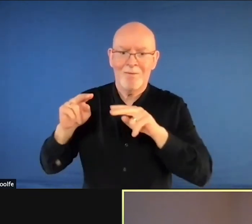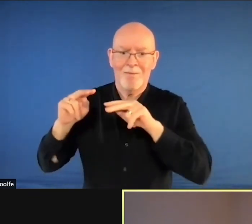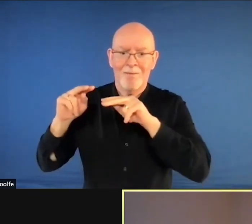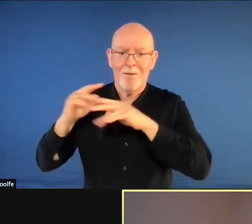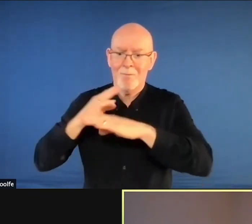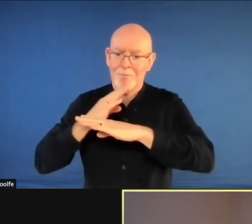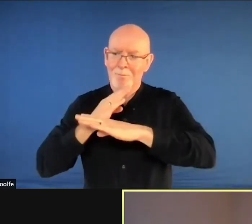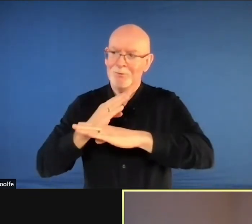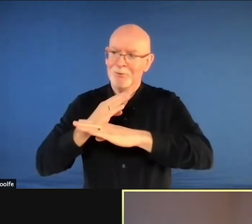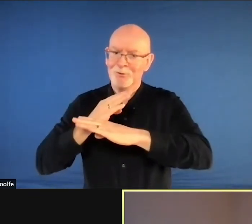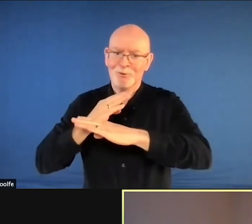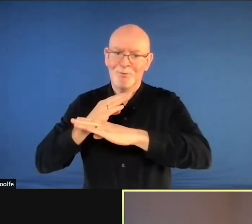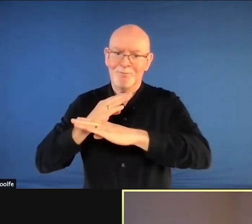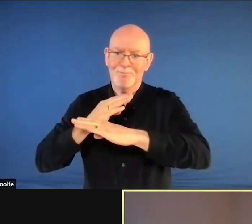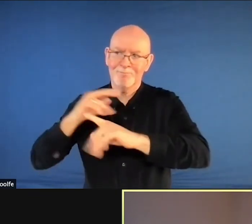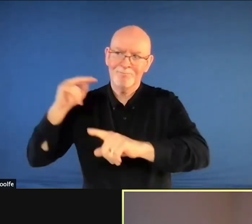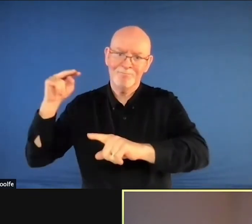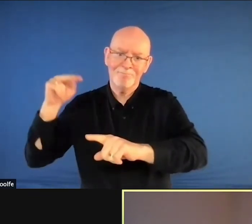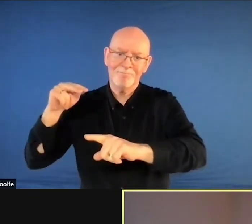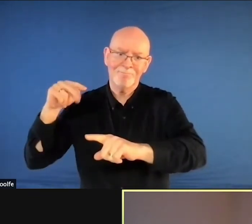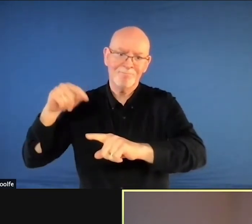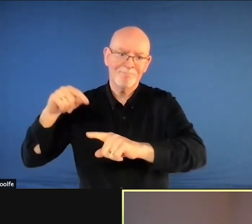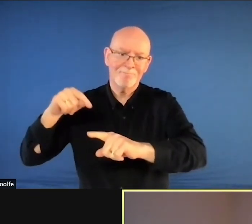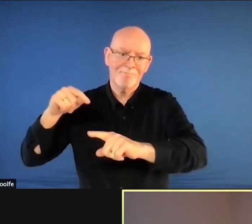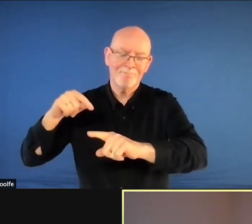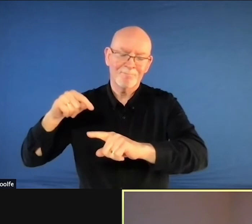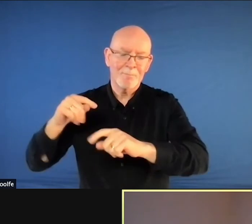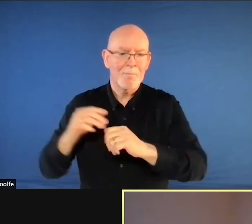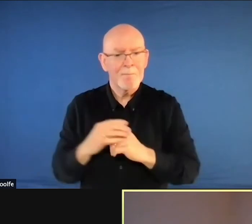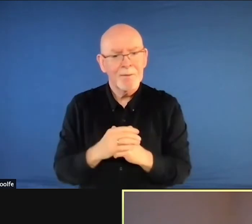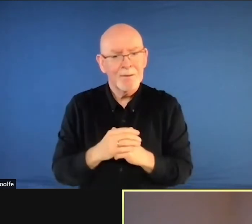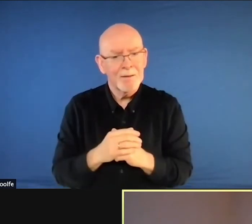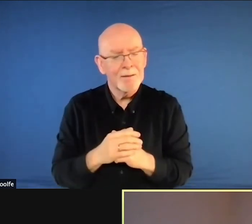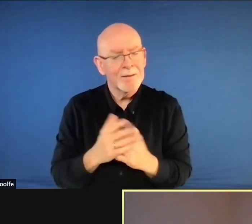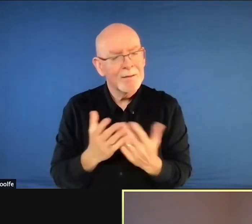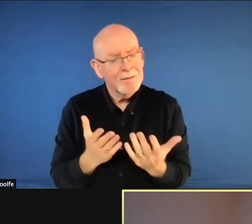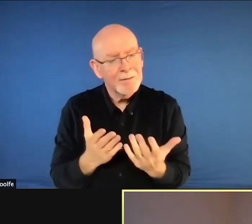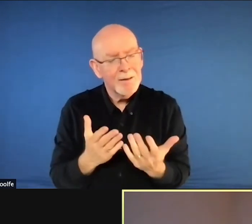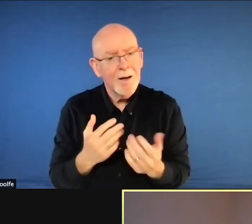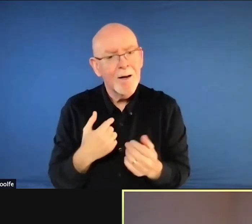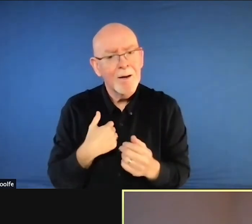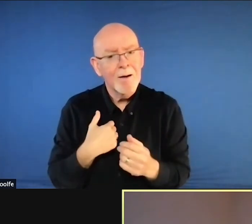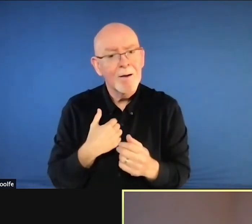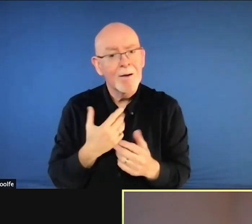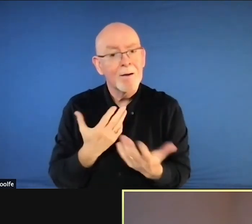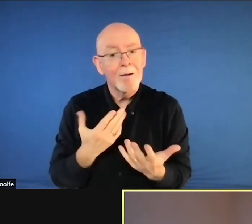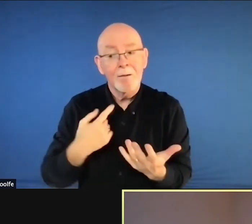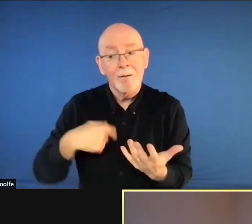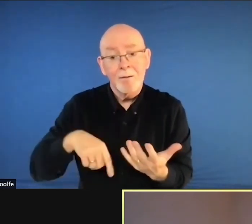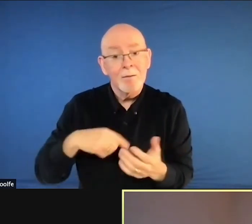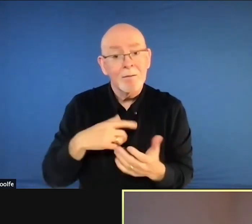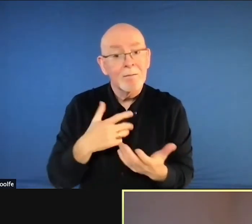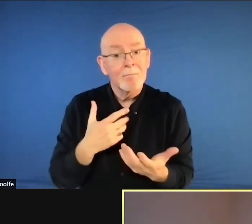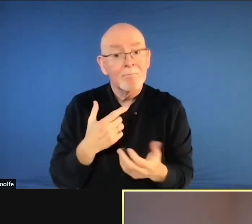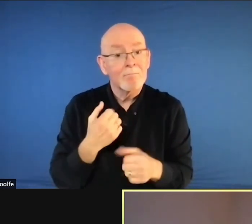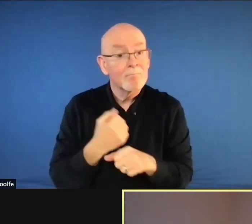again, what we would do is support as much as possible such research,